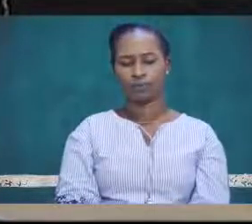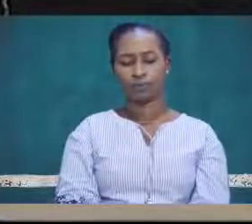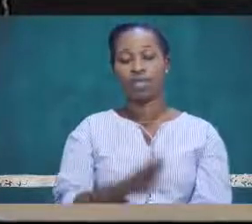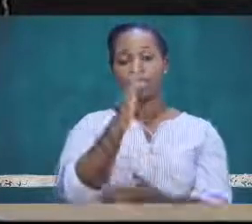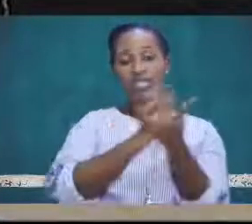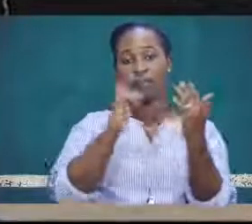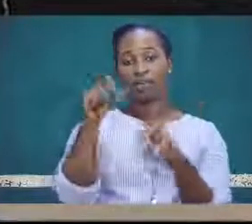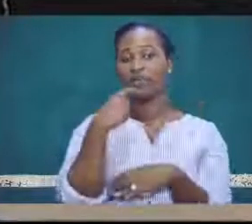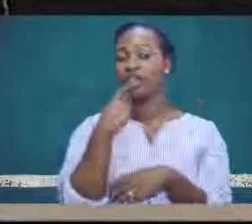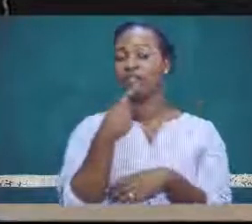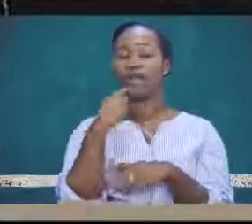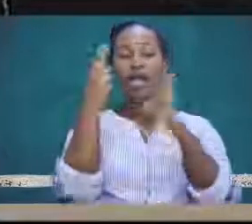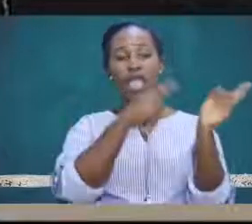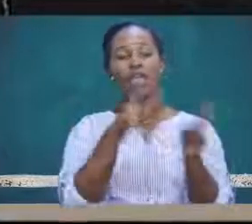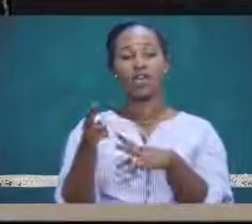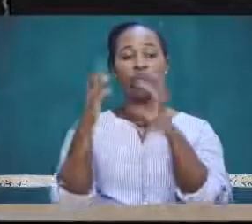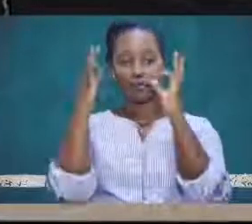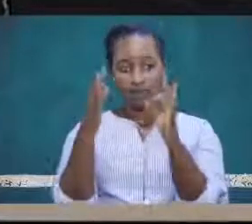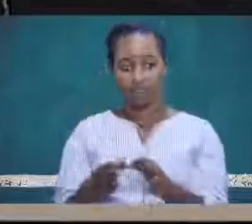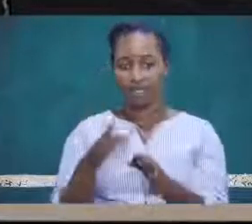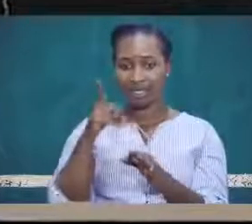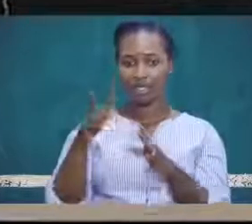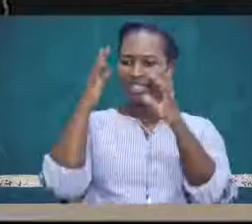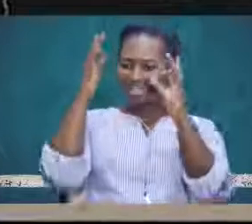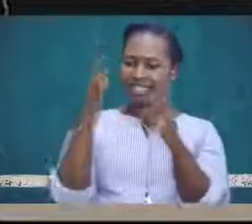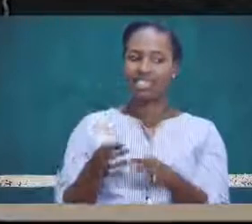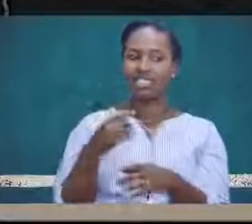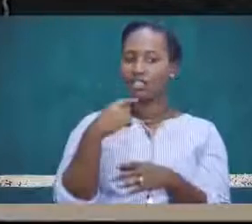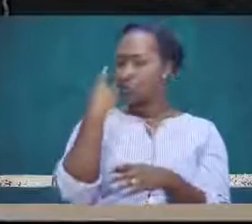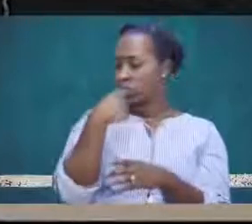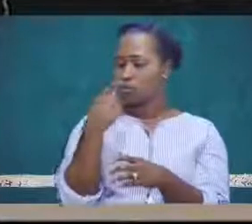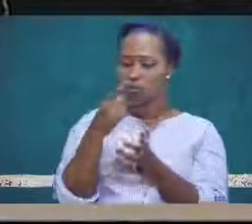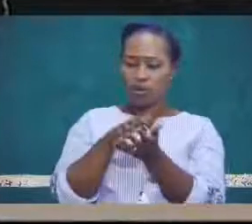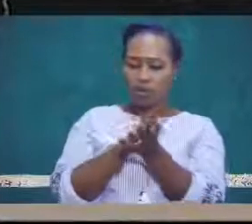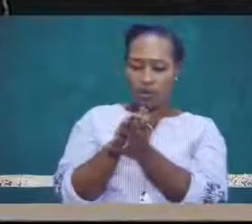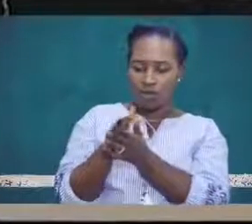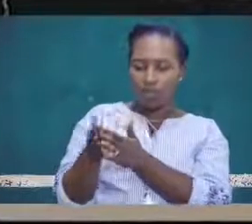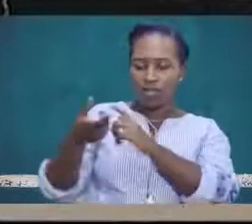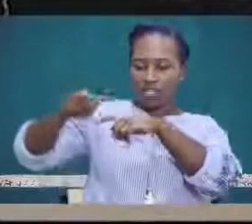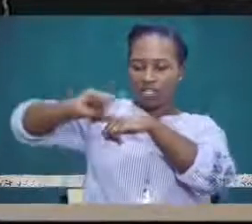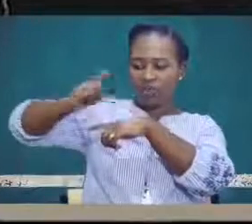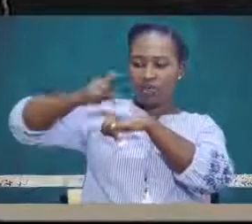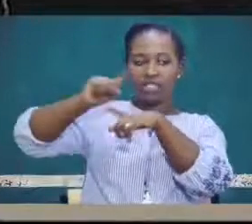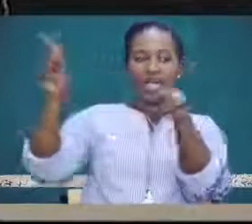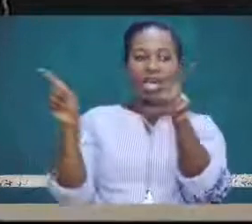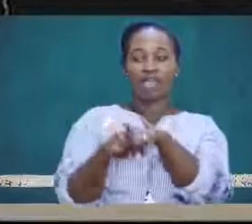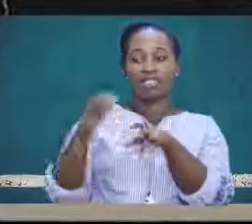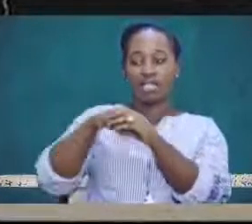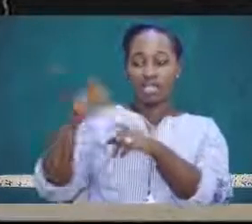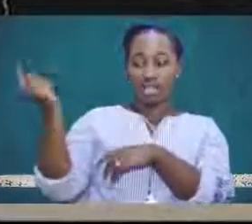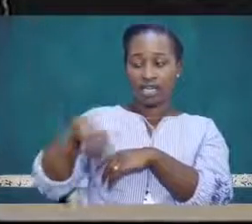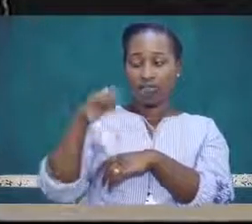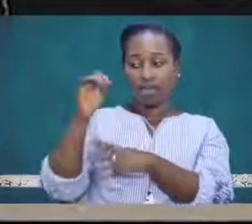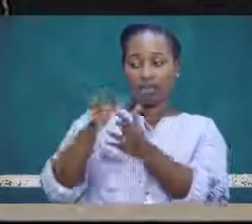Somebody is saying a normal good, that is a good whose consumption increases as income of the consumer increases, meaning that